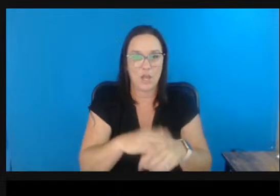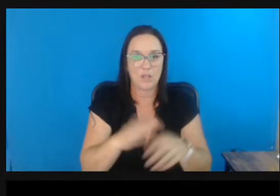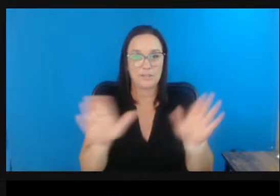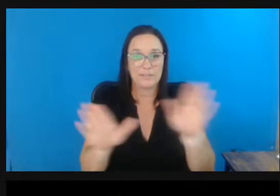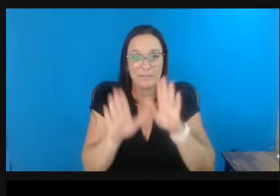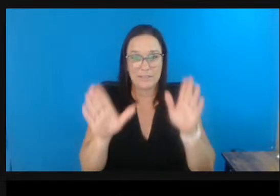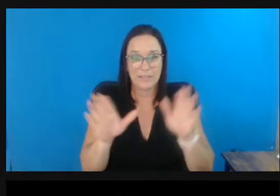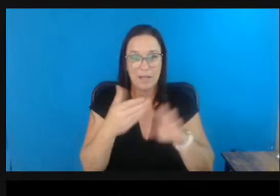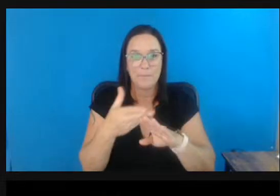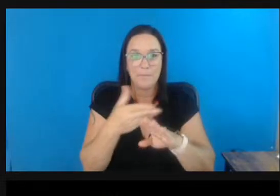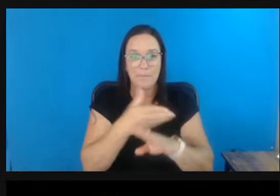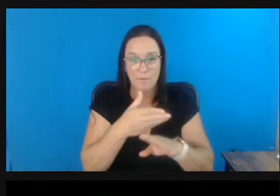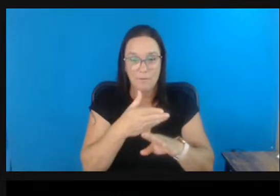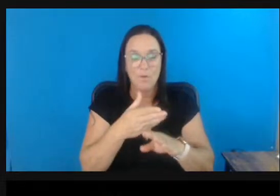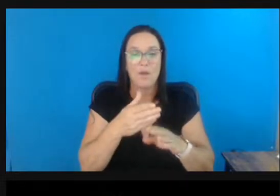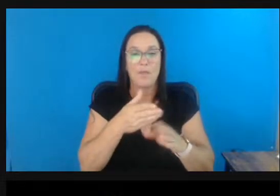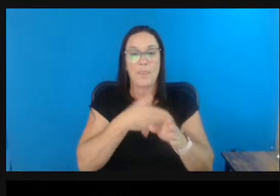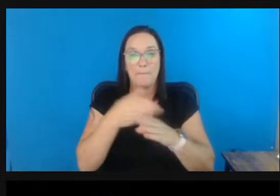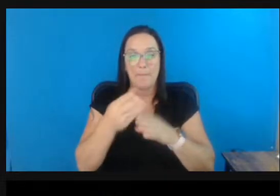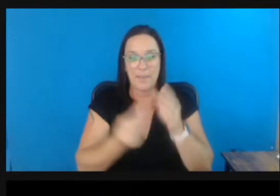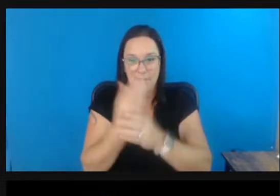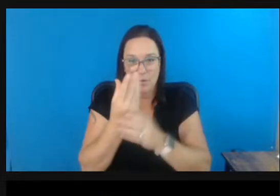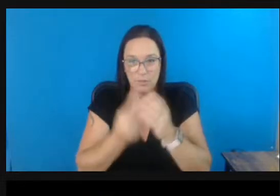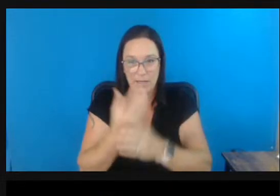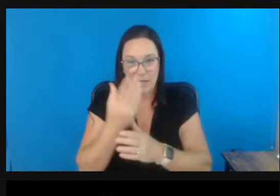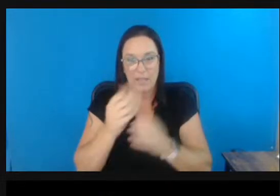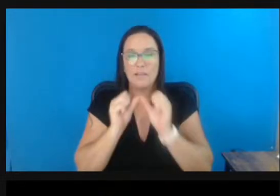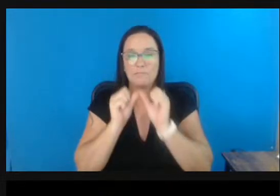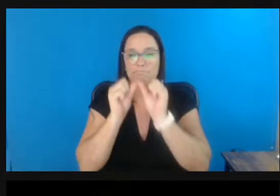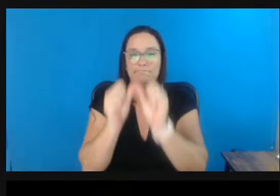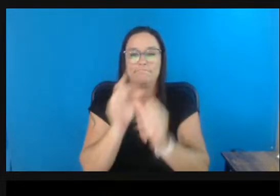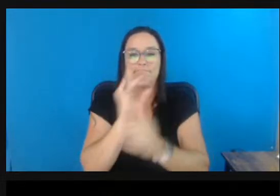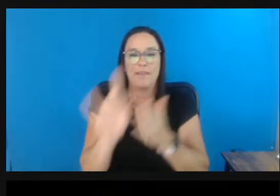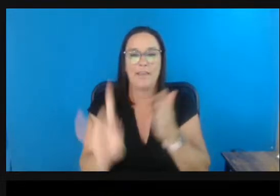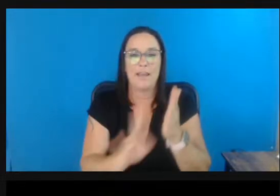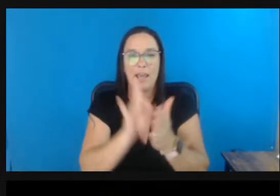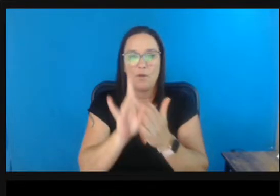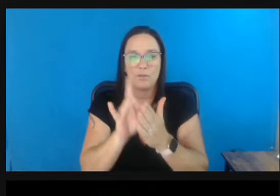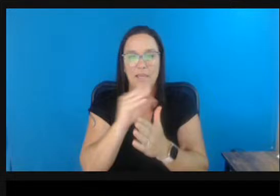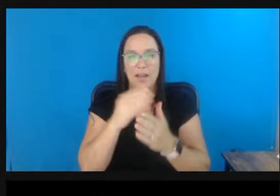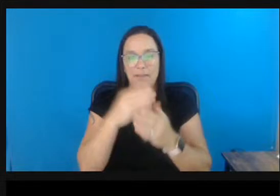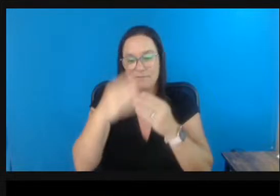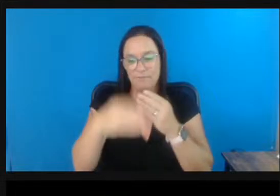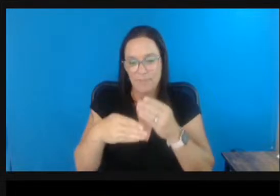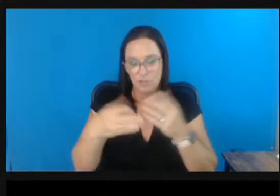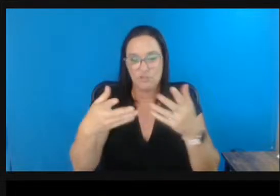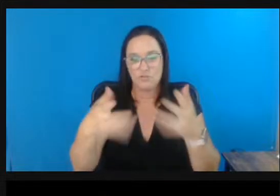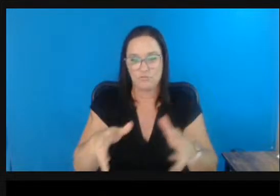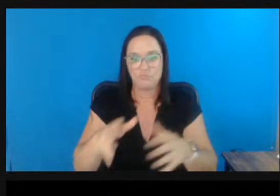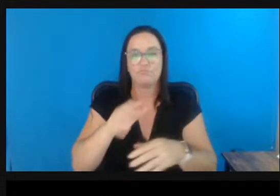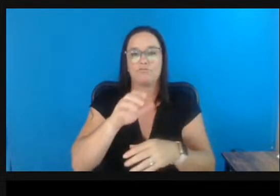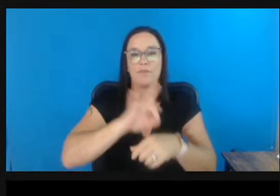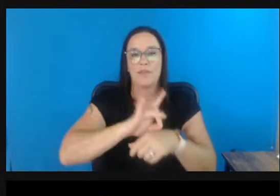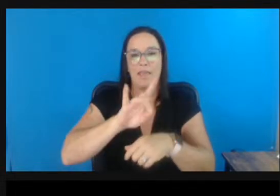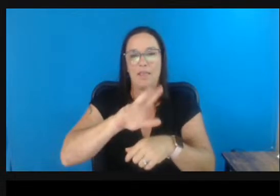the main fountaining phase here, which overall lasted 8 hours, ending at 8:36 p.m.